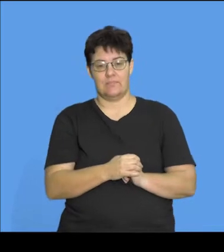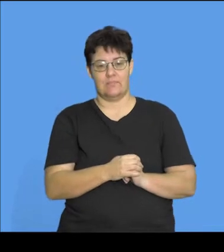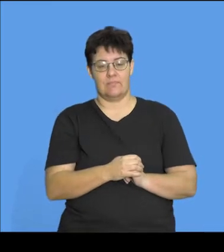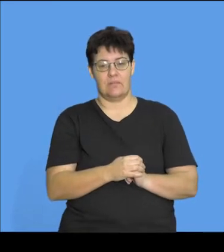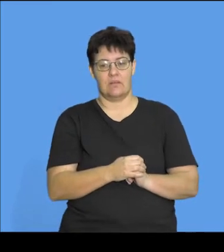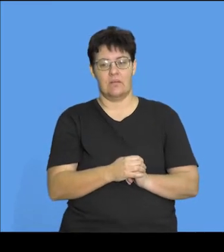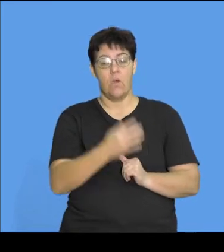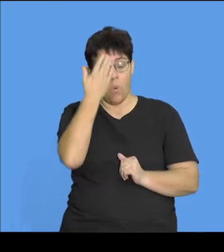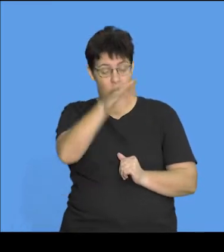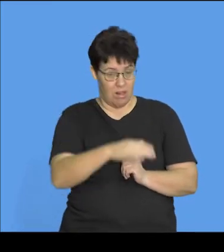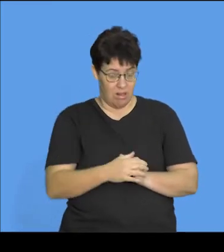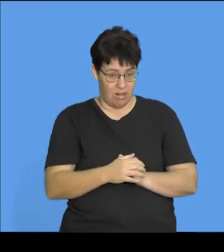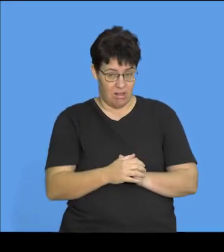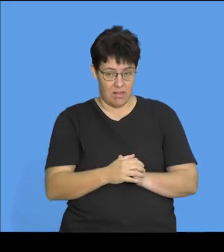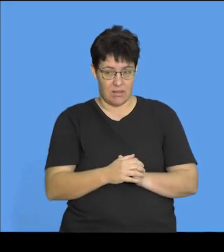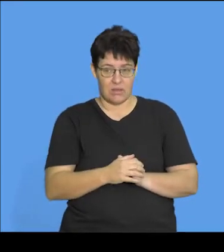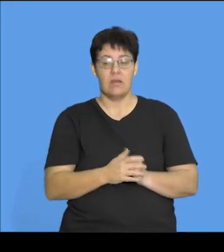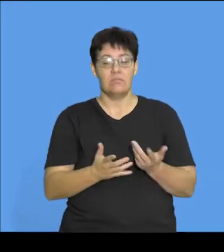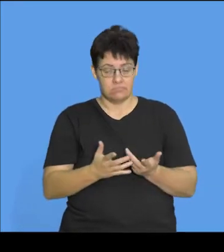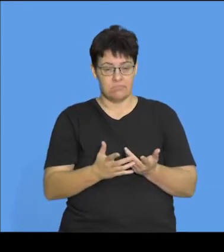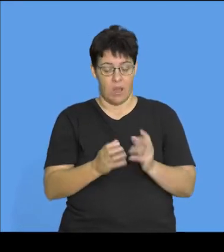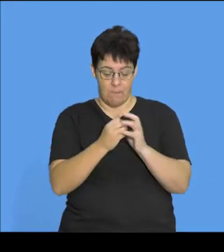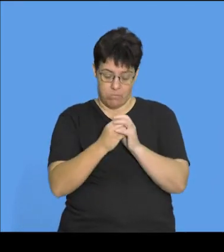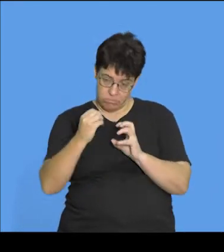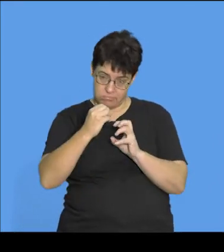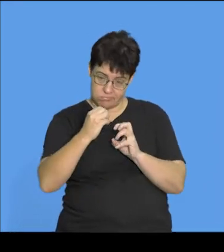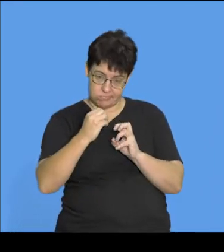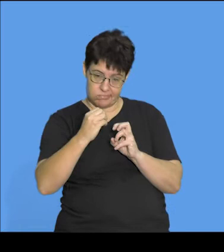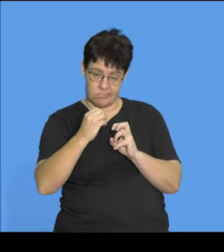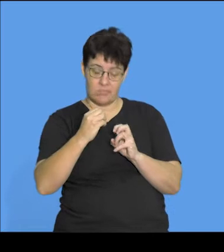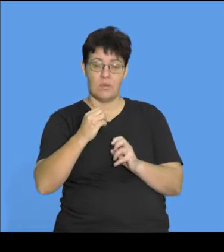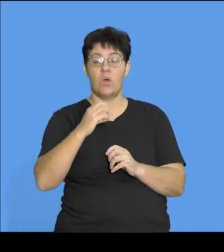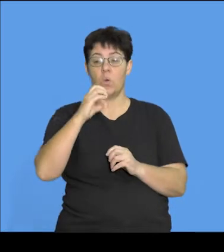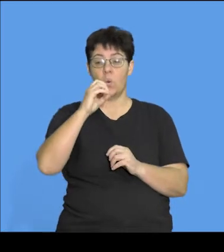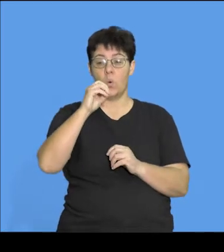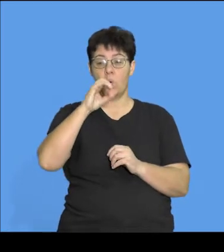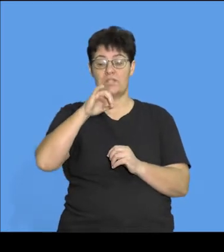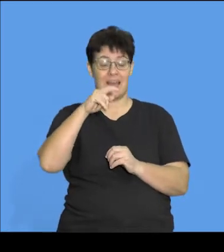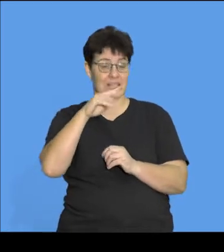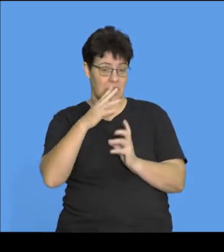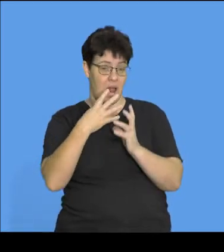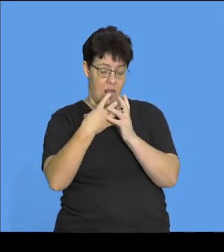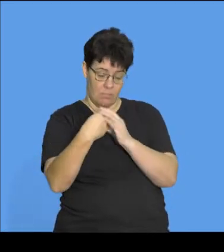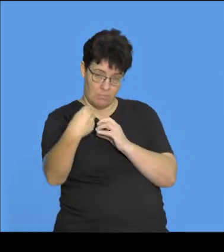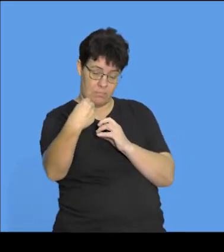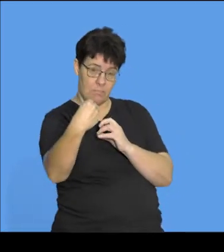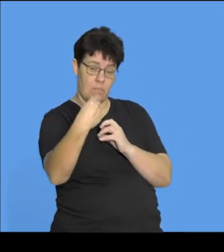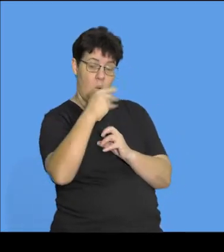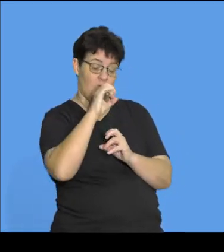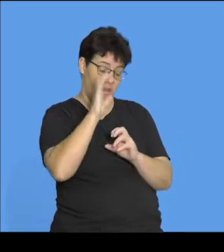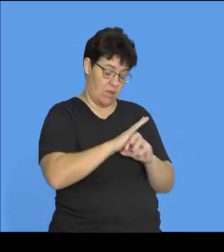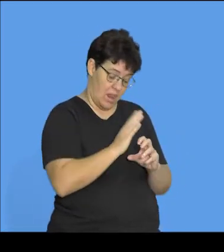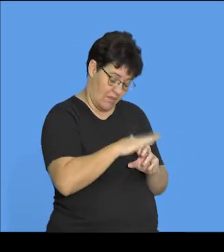We know that after the follicle has been released and the oocyte has left the ovary,